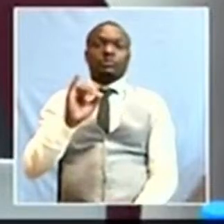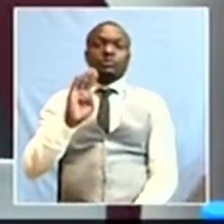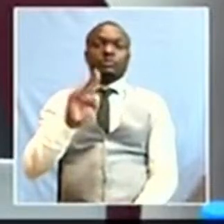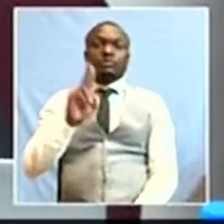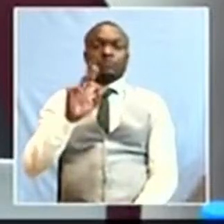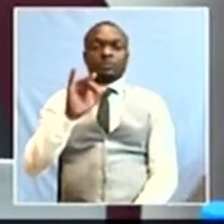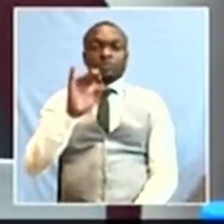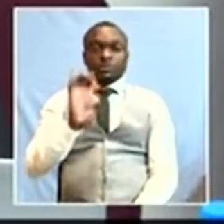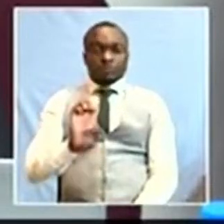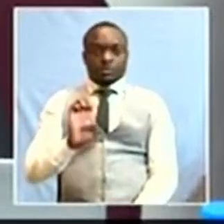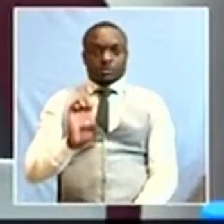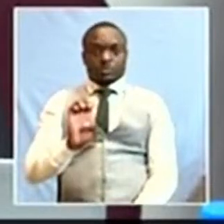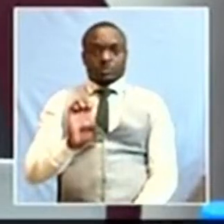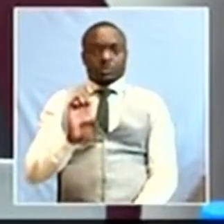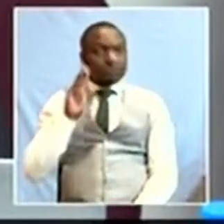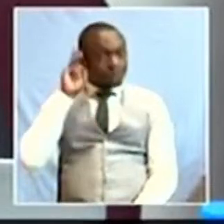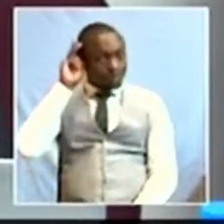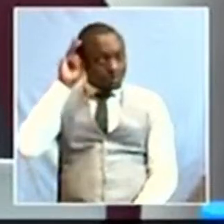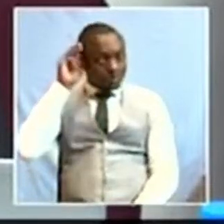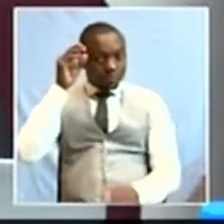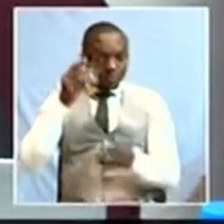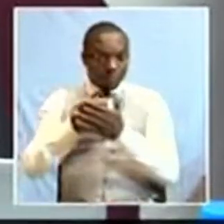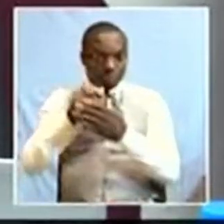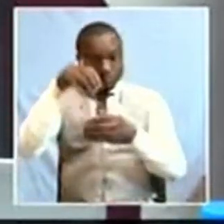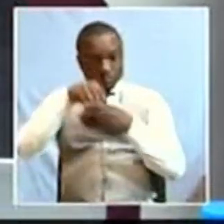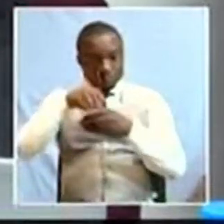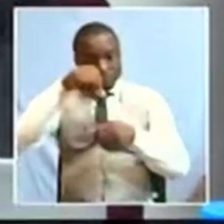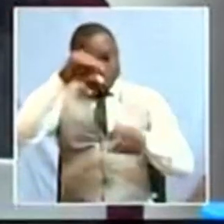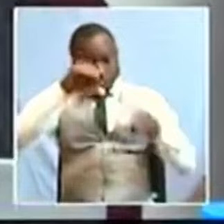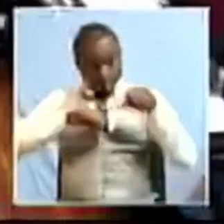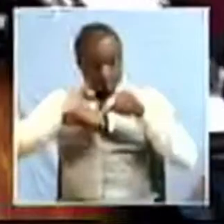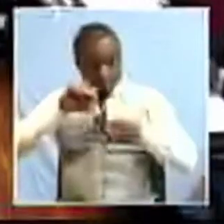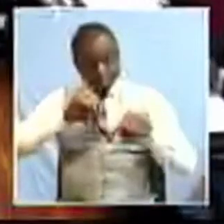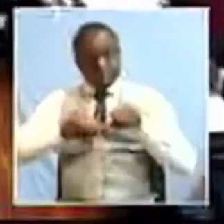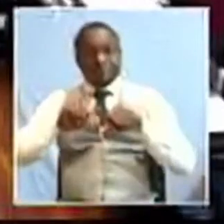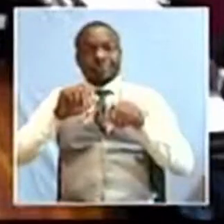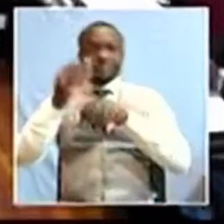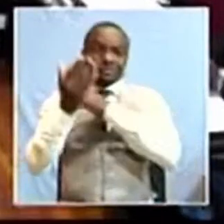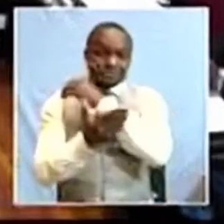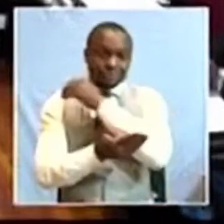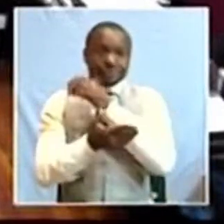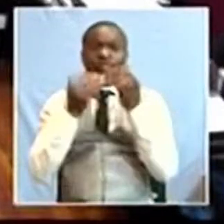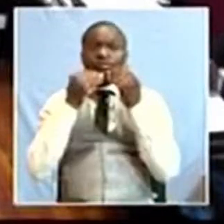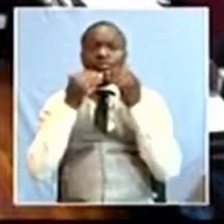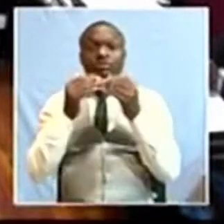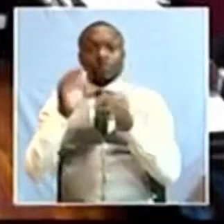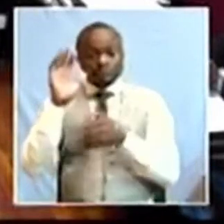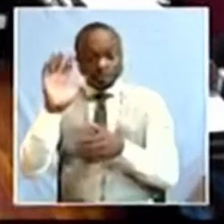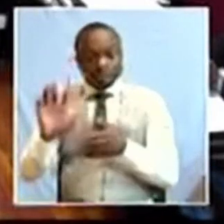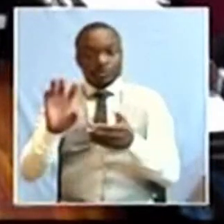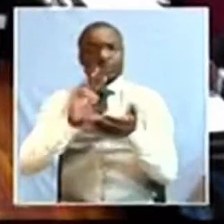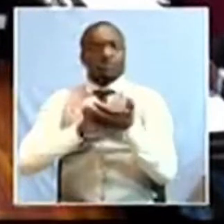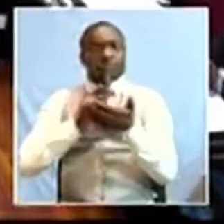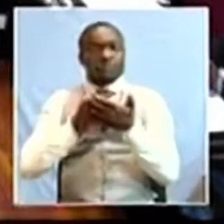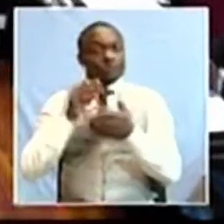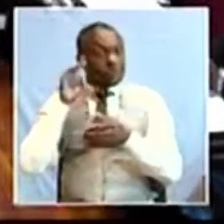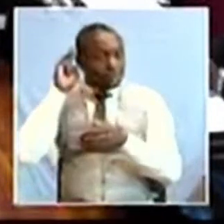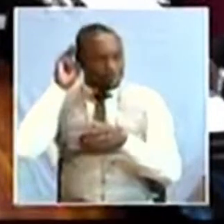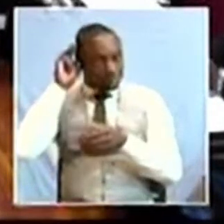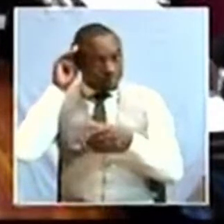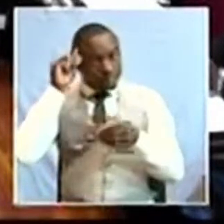Authorities Department, Ministry of Finance, Internal Audit. Welcome. Thank you so much. Our permanent witness from the Ministry of Local